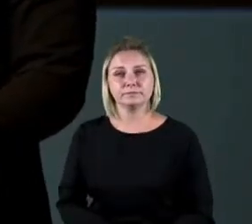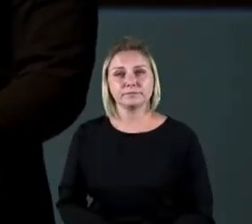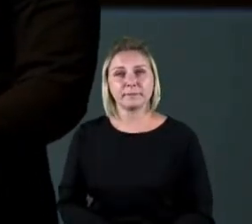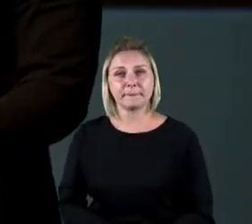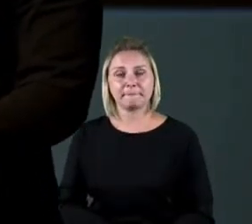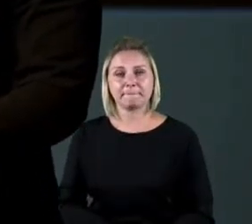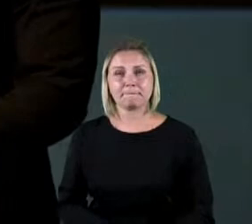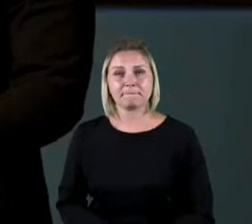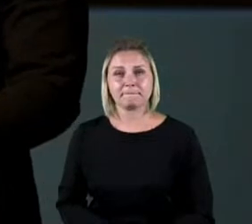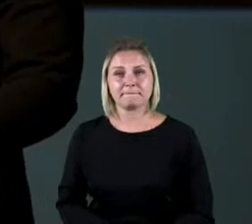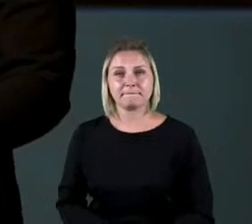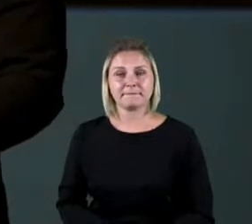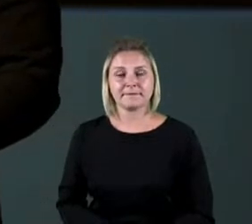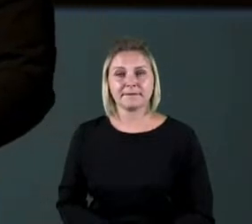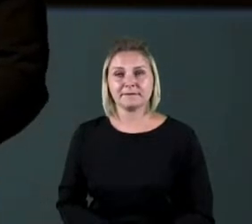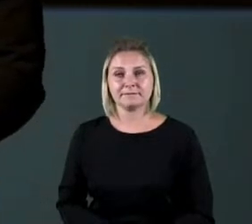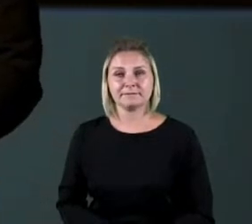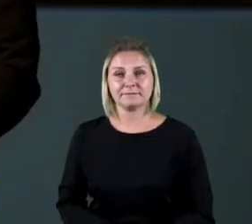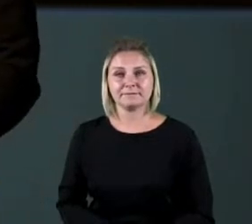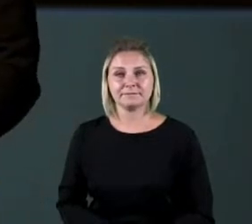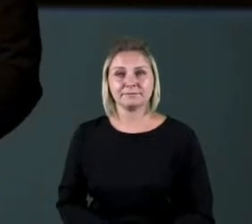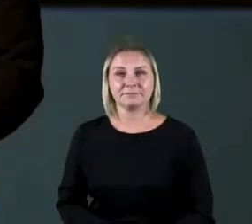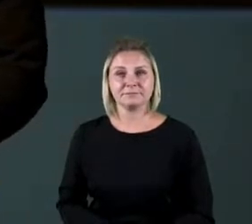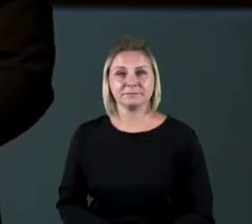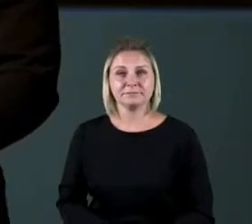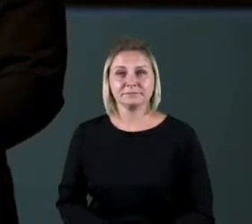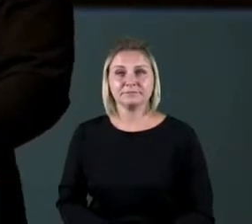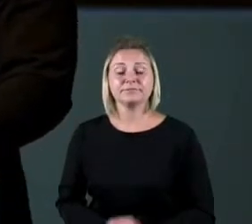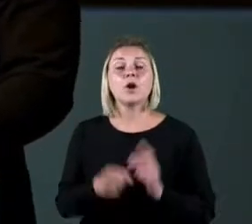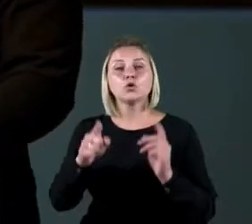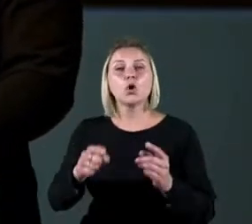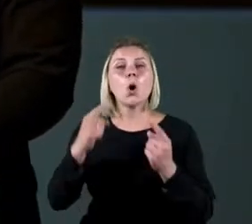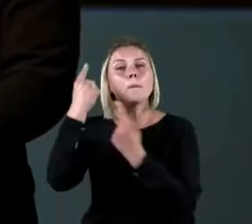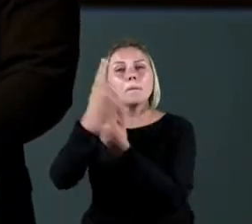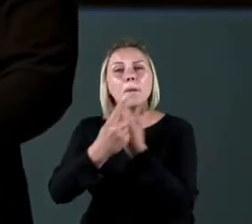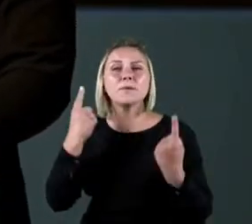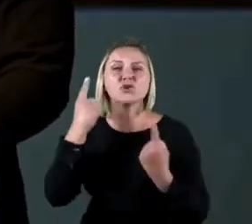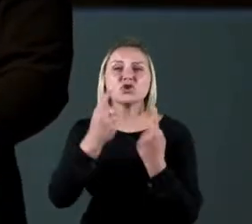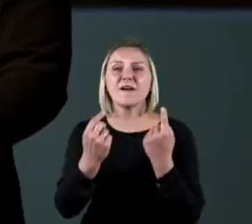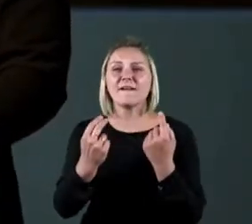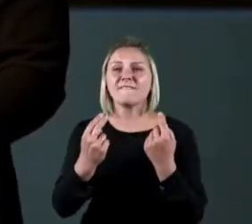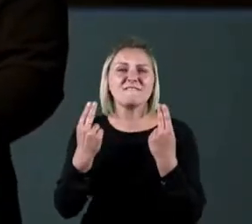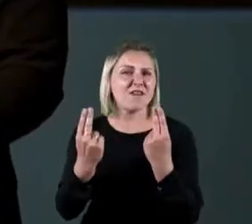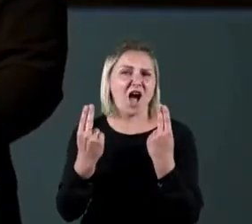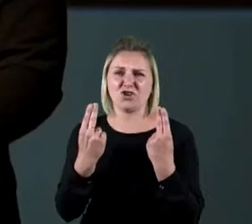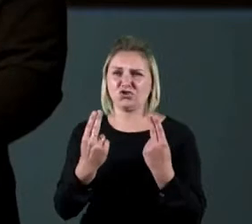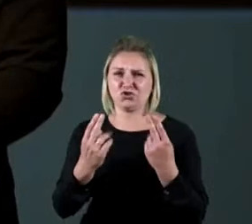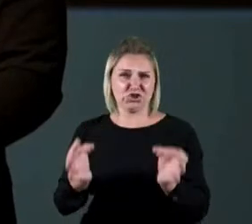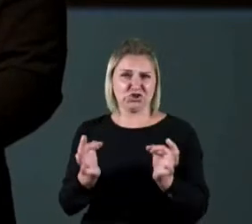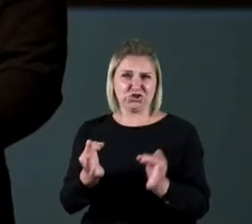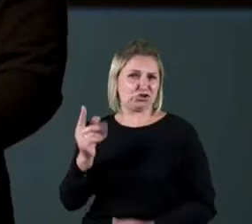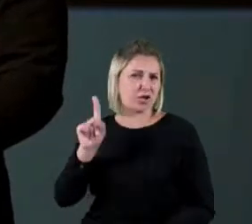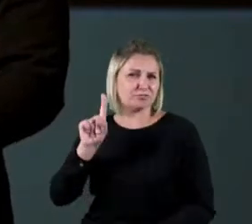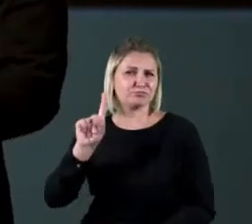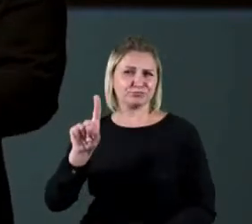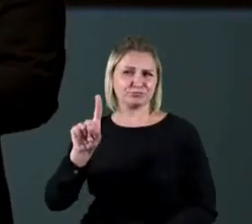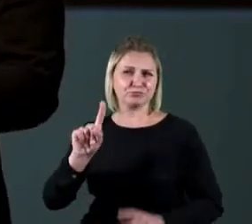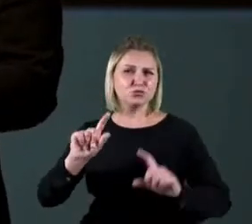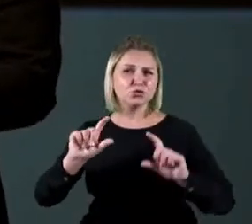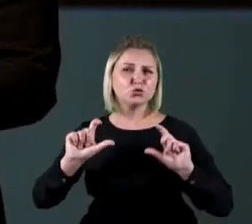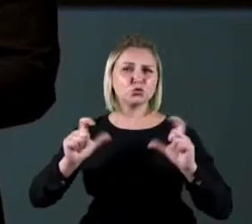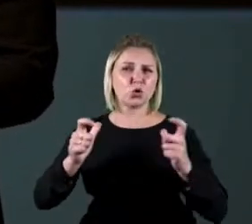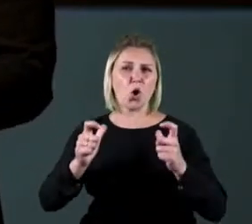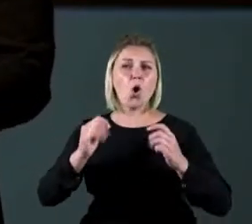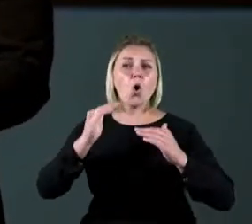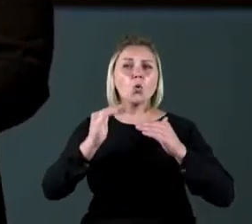Colleagues, recognizing the imperatives associated with realizing resilient urban futures, UNDP is promoting policy